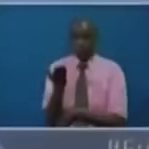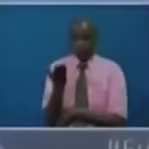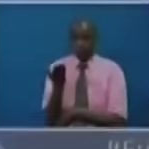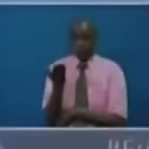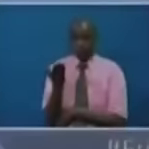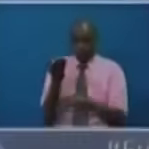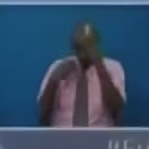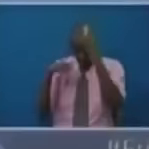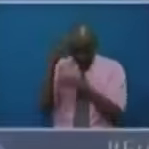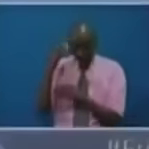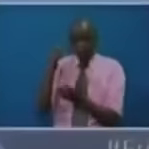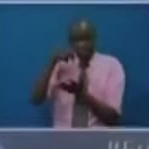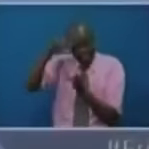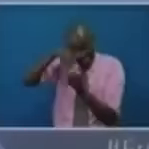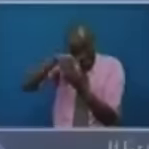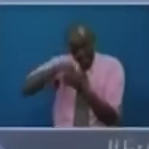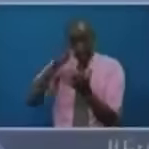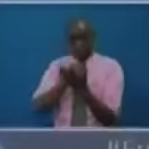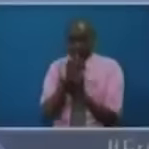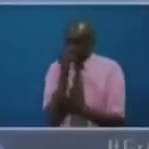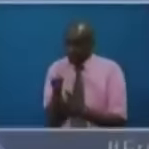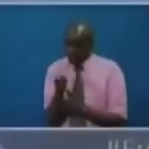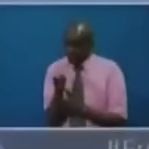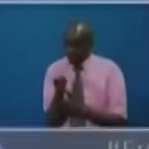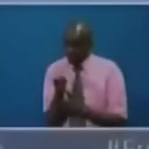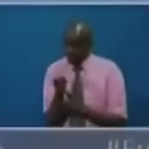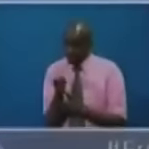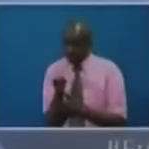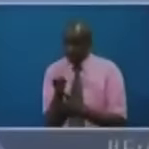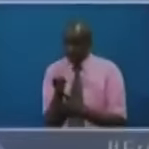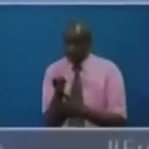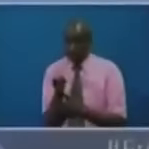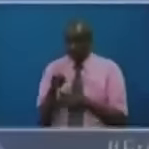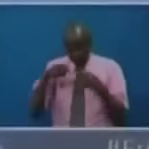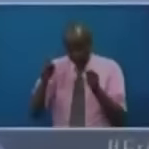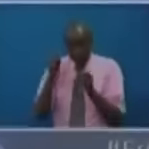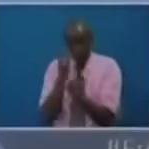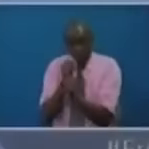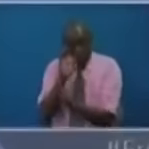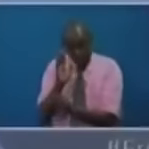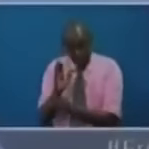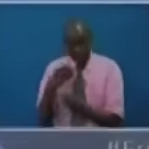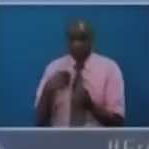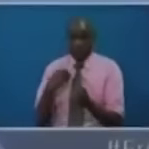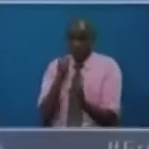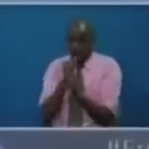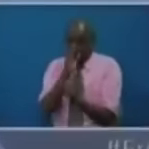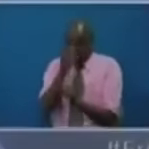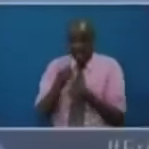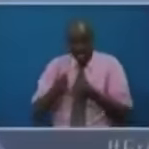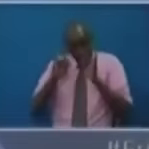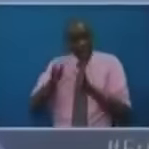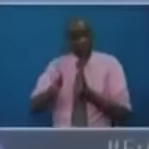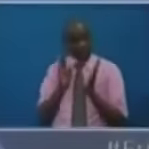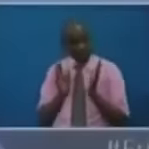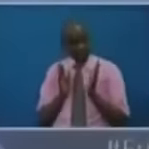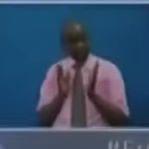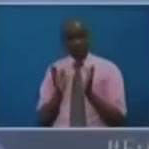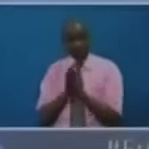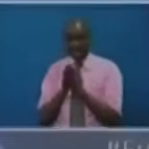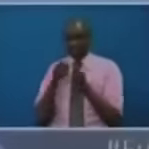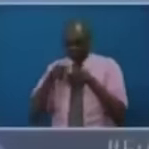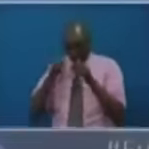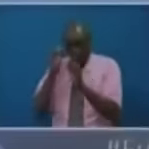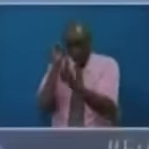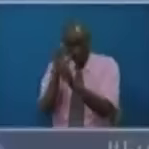a professional internal auditor would carry out his roles, functions independently and